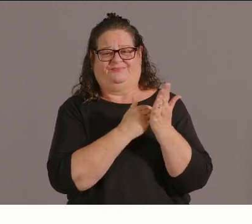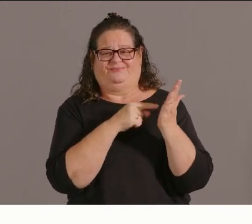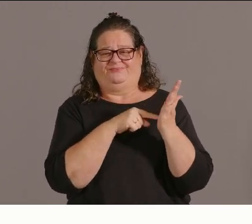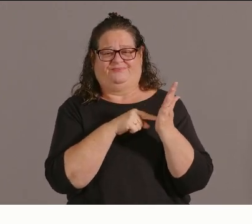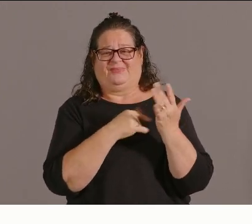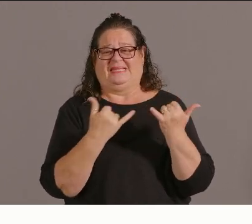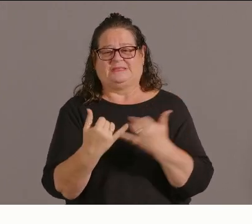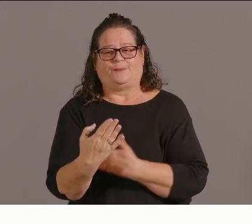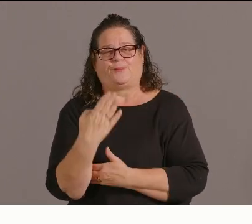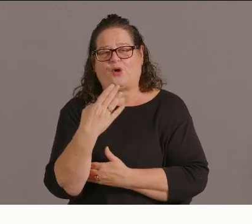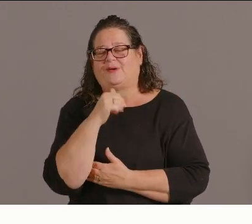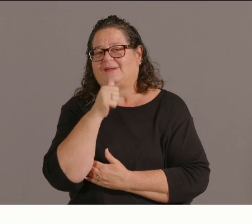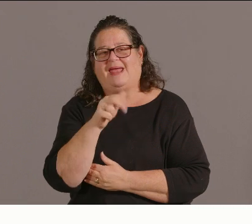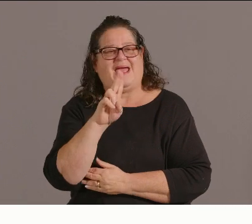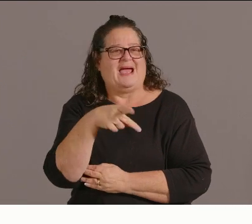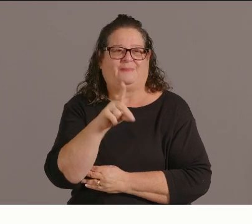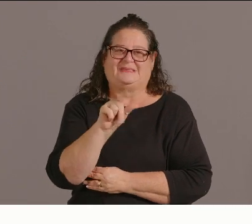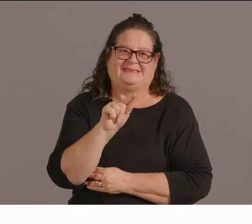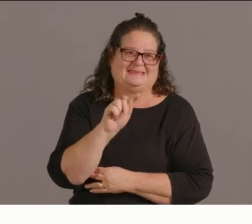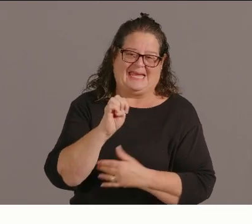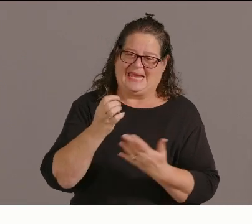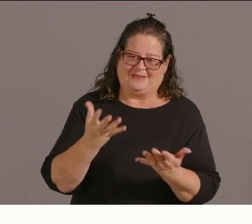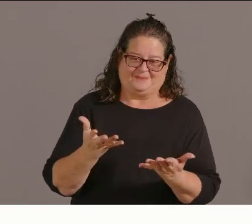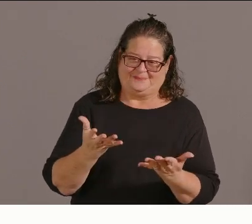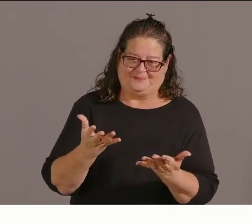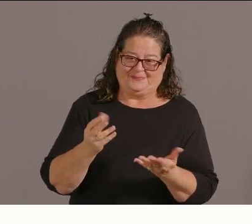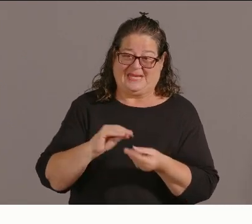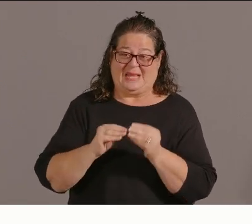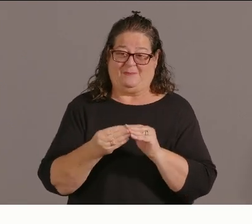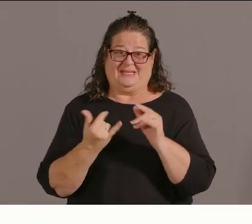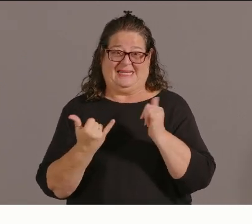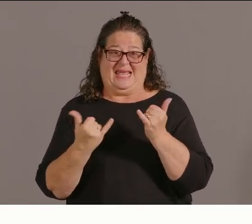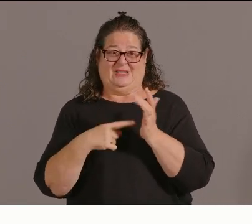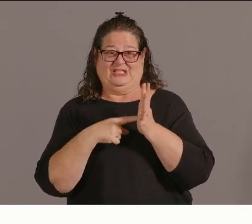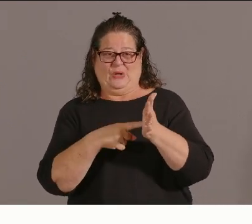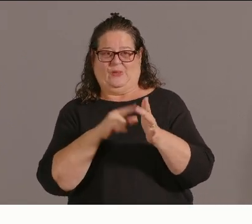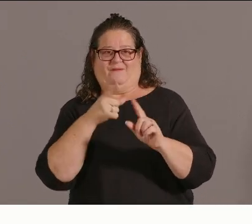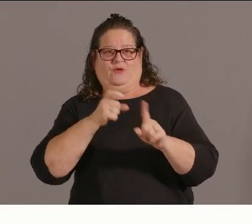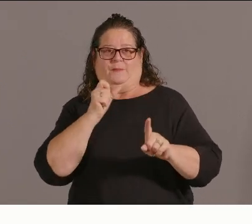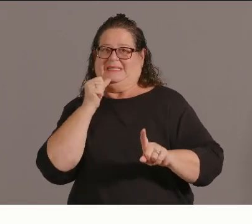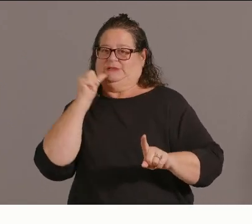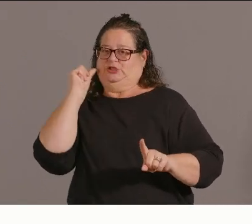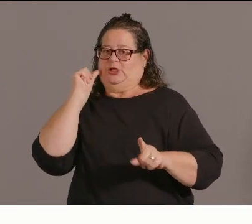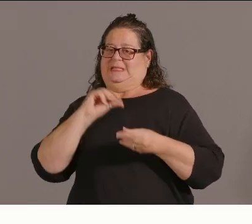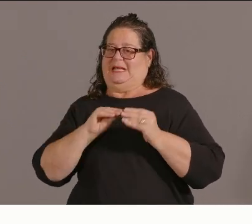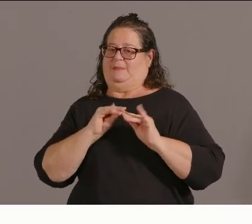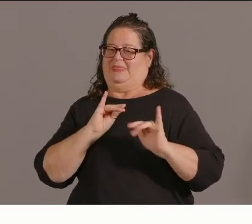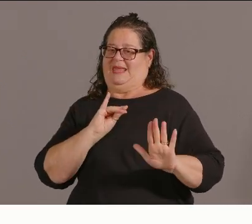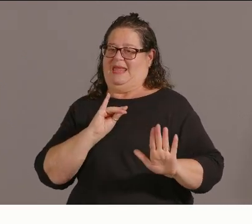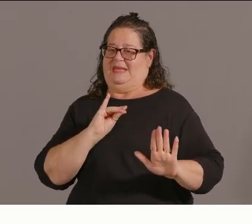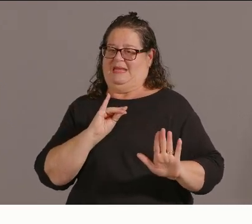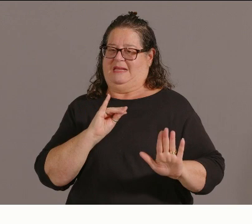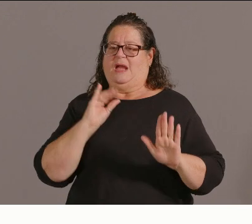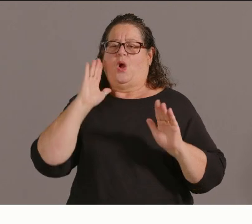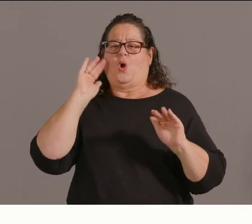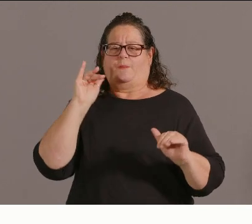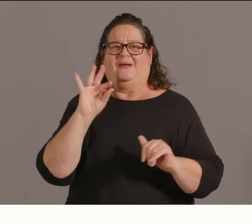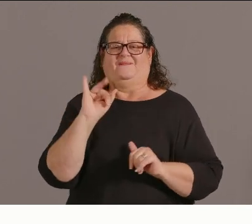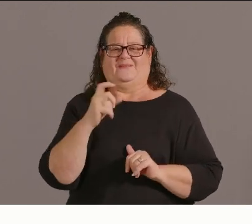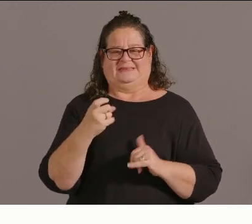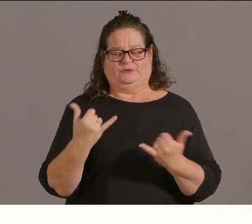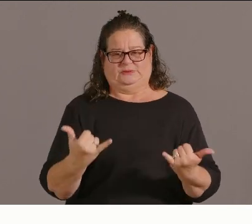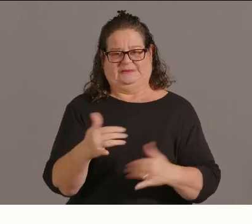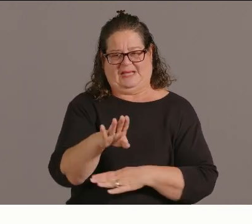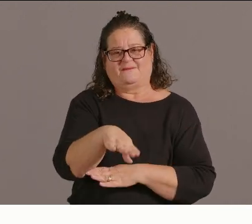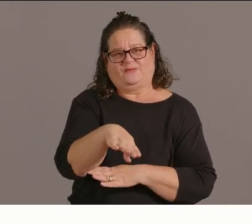were posted from yesterday. We anticipate that being resolved and completed this afternoon. And so check back